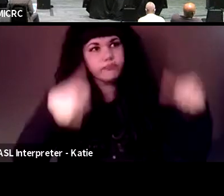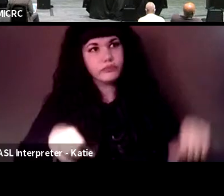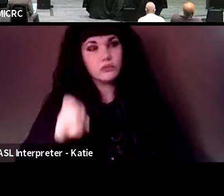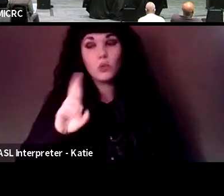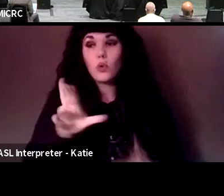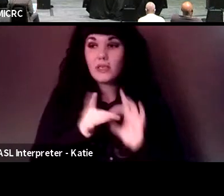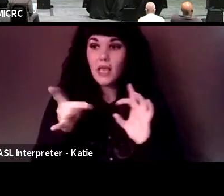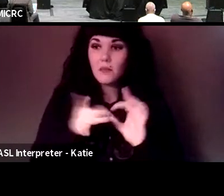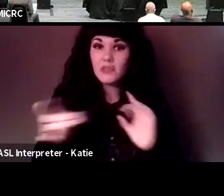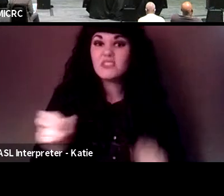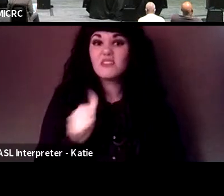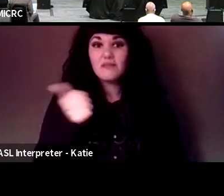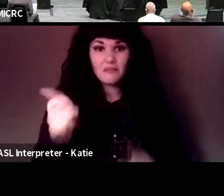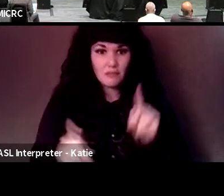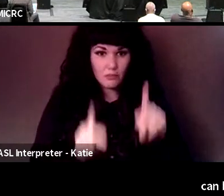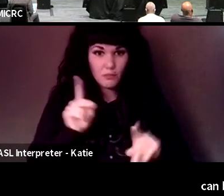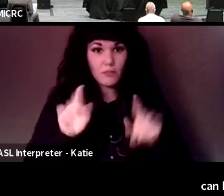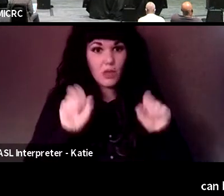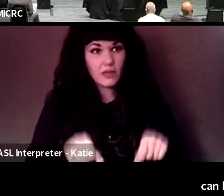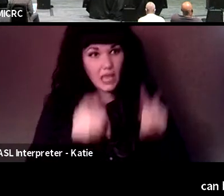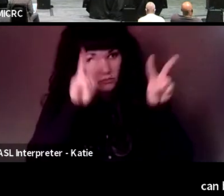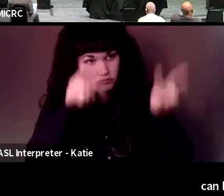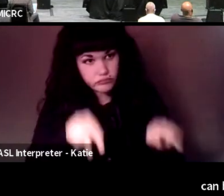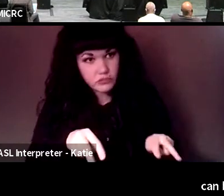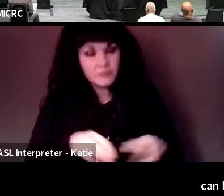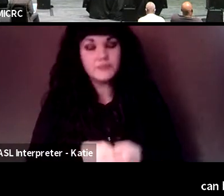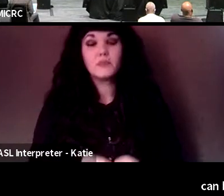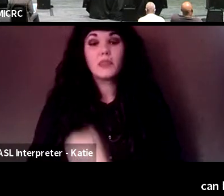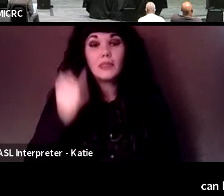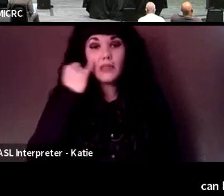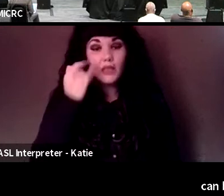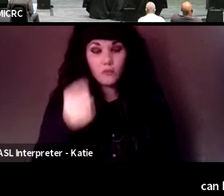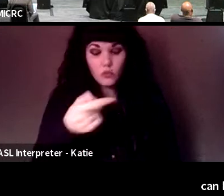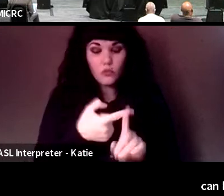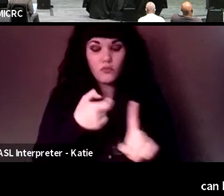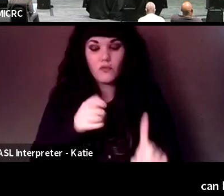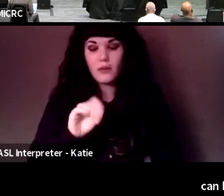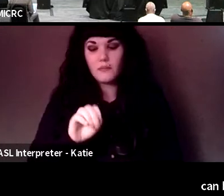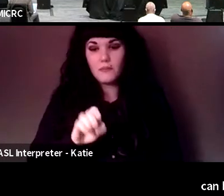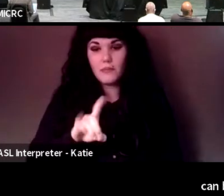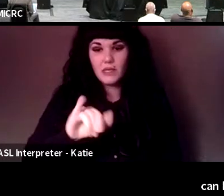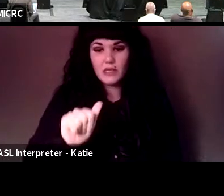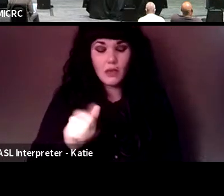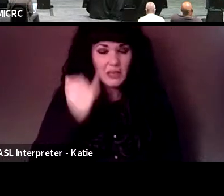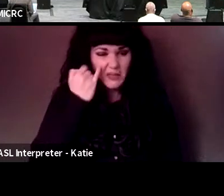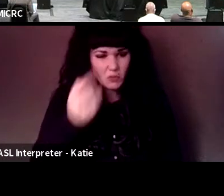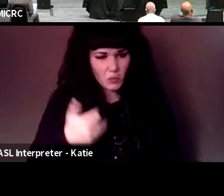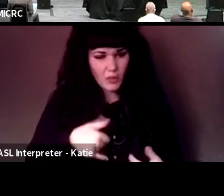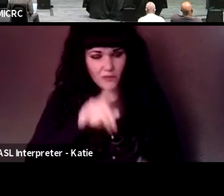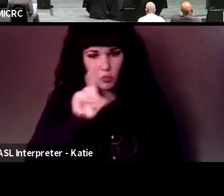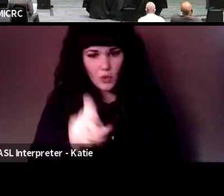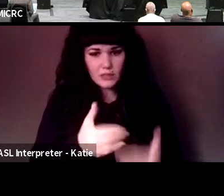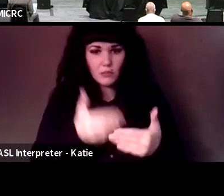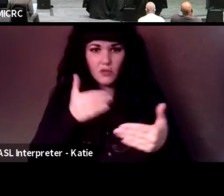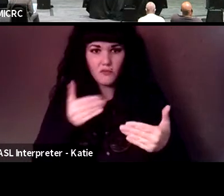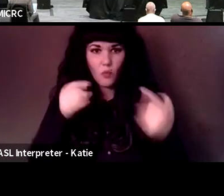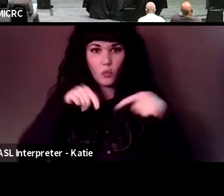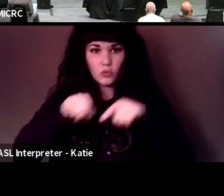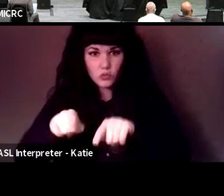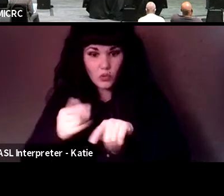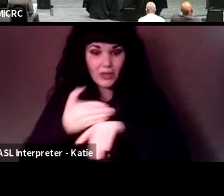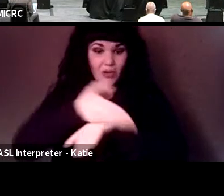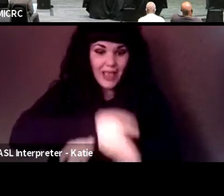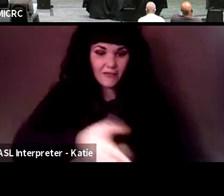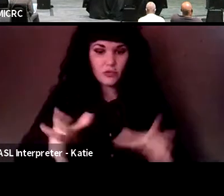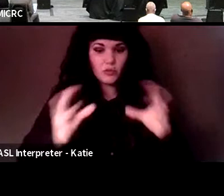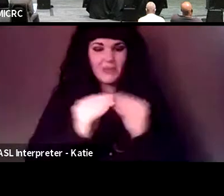public. Members of the media who have questions before, during, or after the meeting should direct those questions to Edward Woods III,